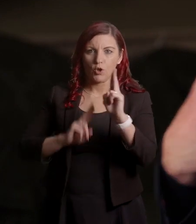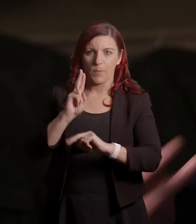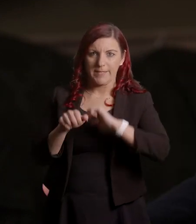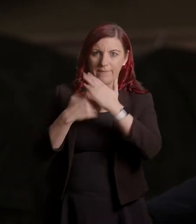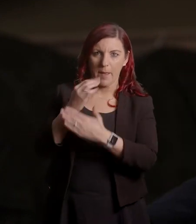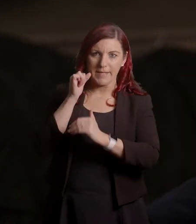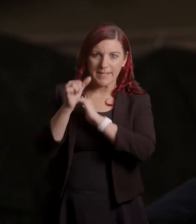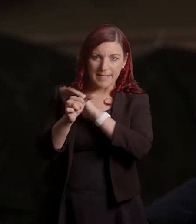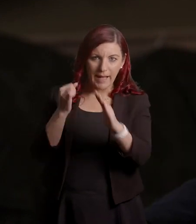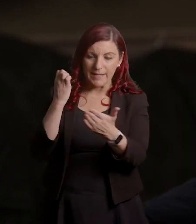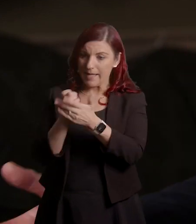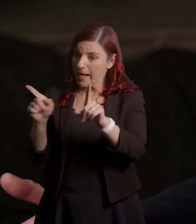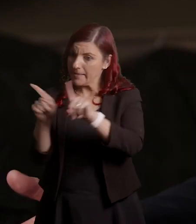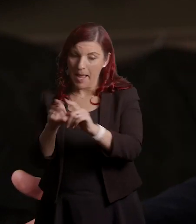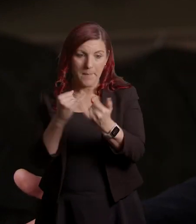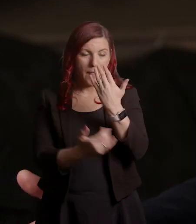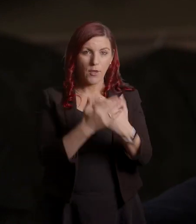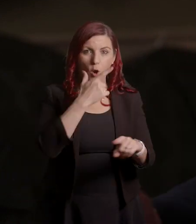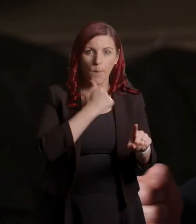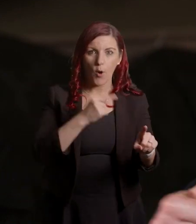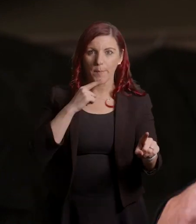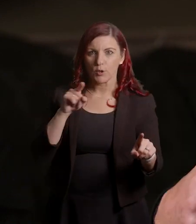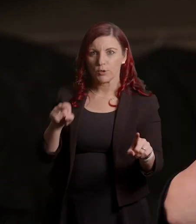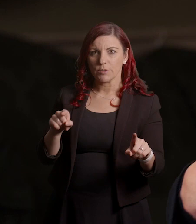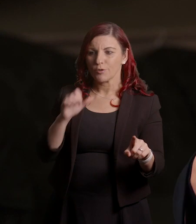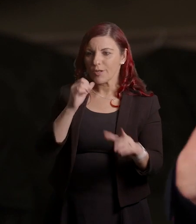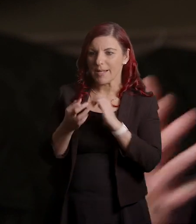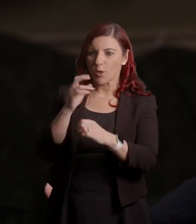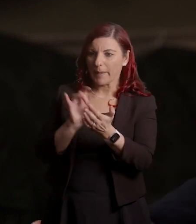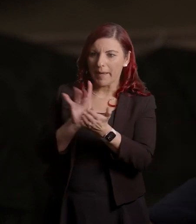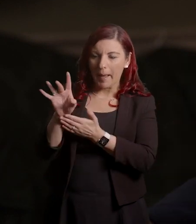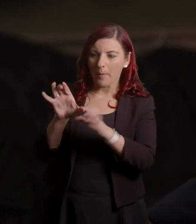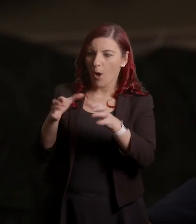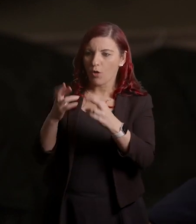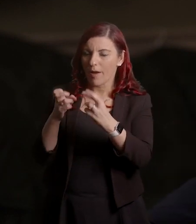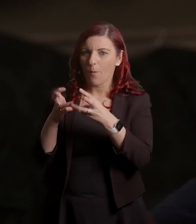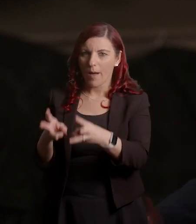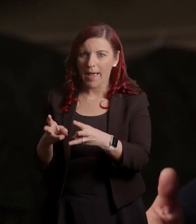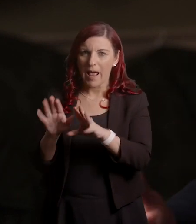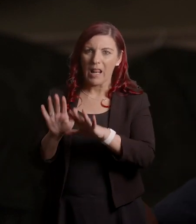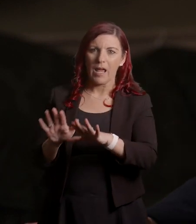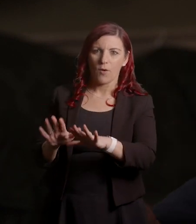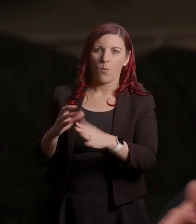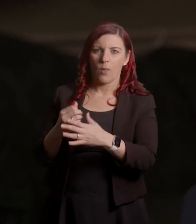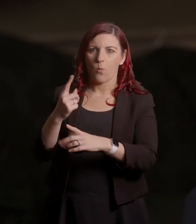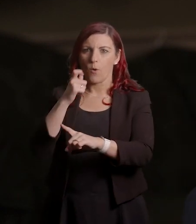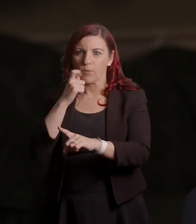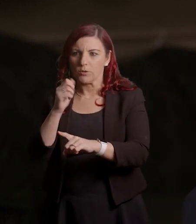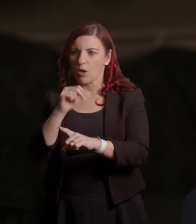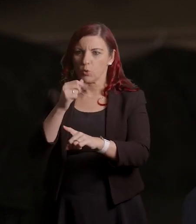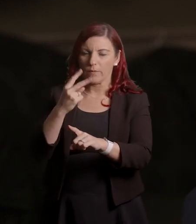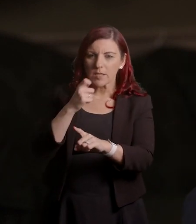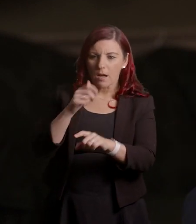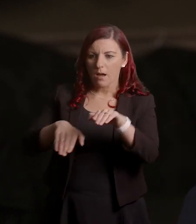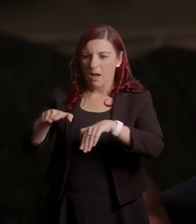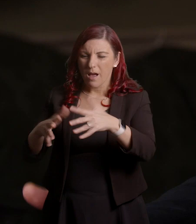where she should be developing skills the exact same as a young boy. She doesn't end up kicking the ball right. We leave her with 1 foot rather than